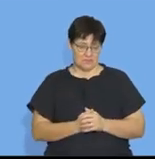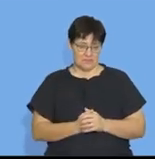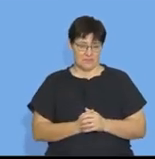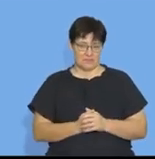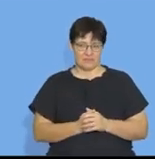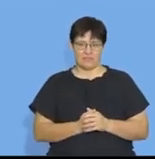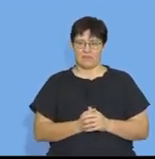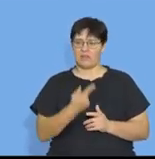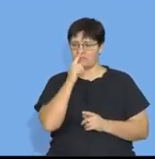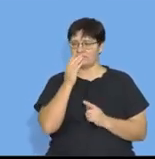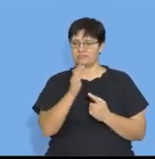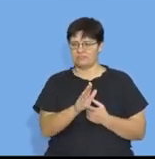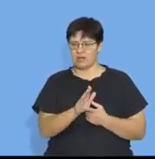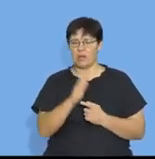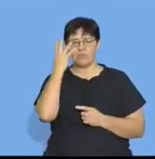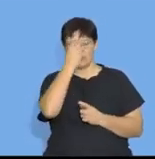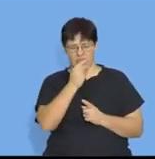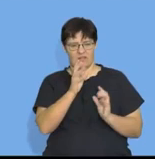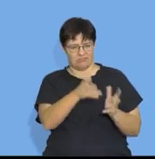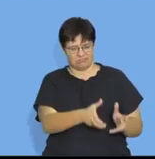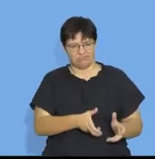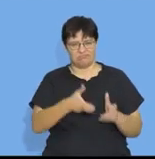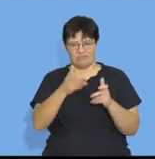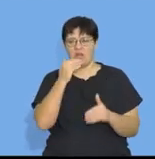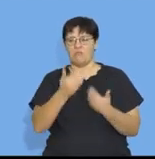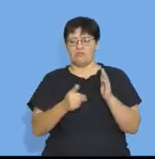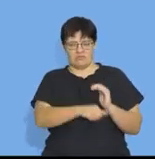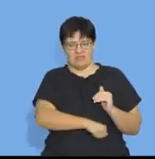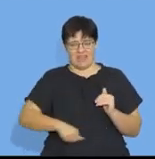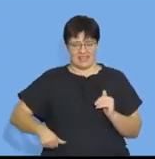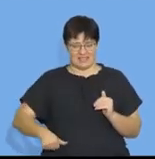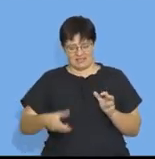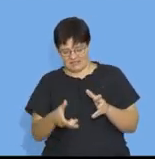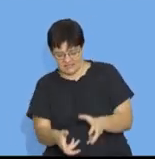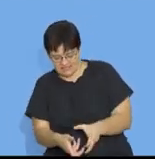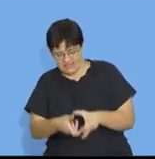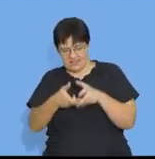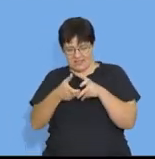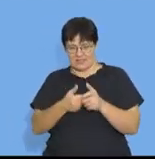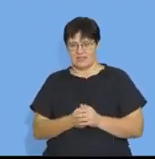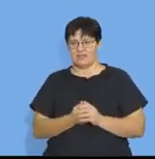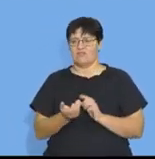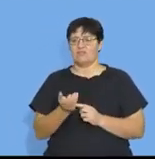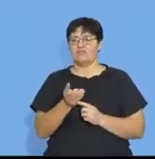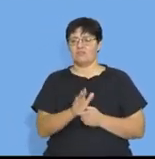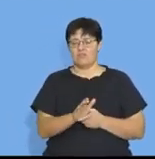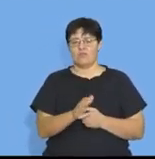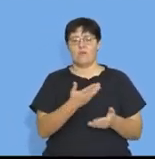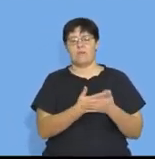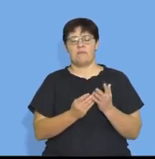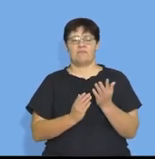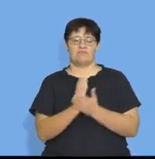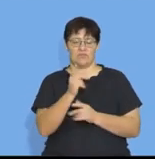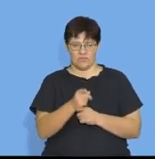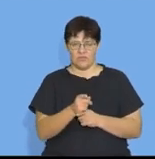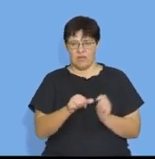so here's an image, a beautiful image showing you the process of when a C-section is done, and that shows you the emerging of a baby